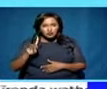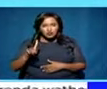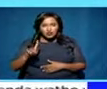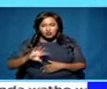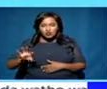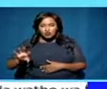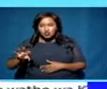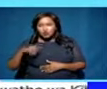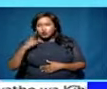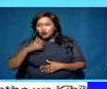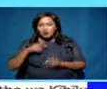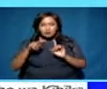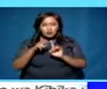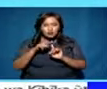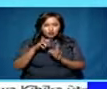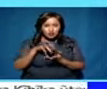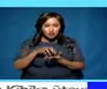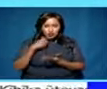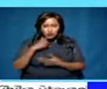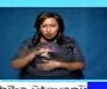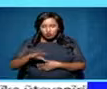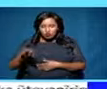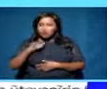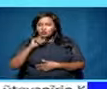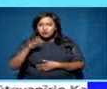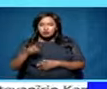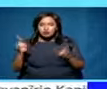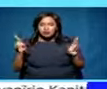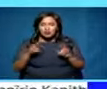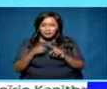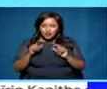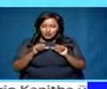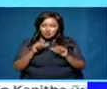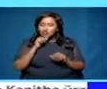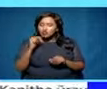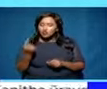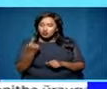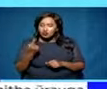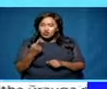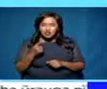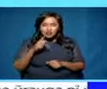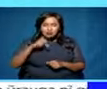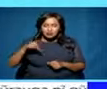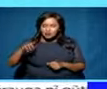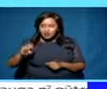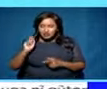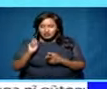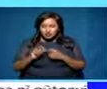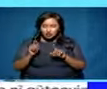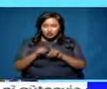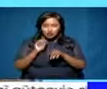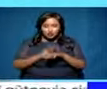of having positive cases. And so counties need to be ready. However, it's not just the PCR testing. We need to look at also what we